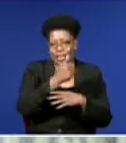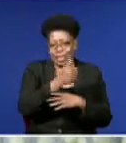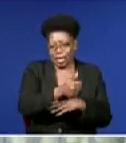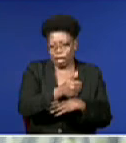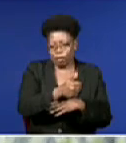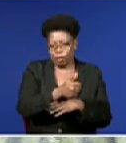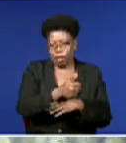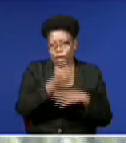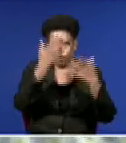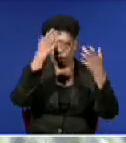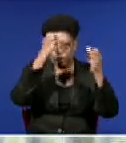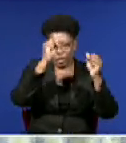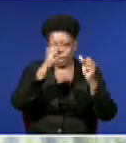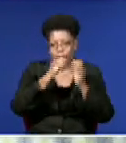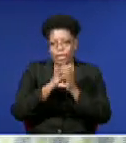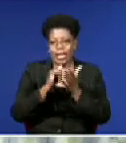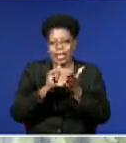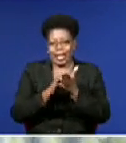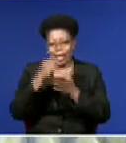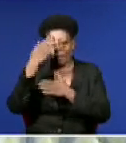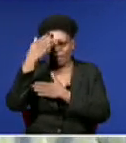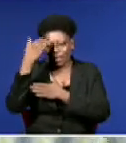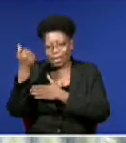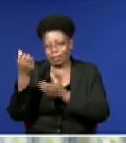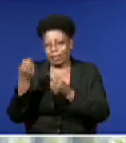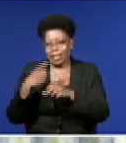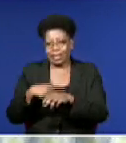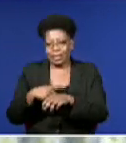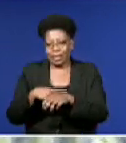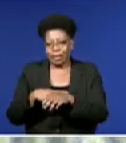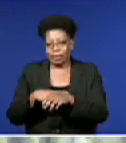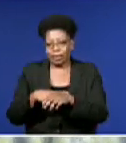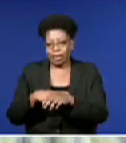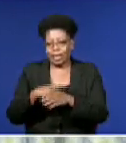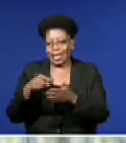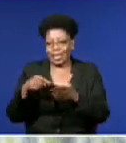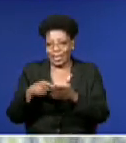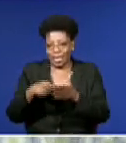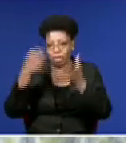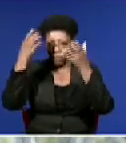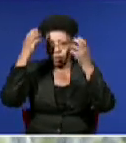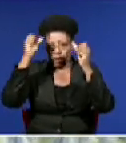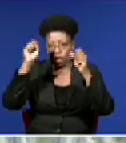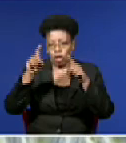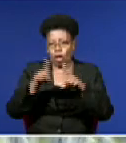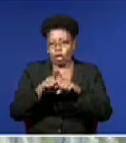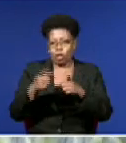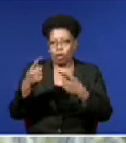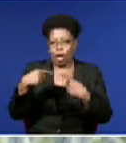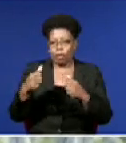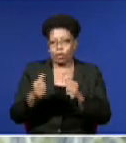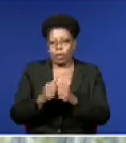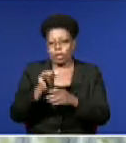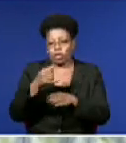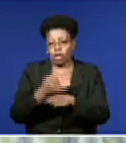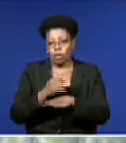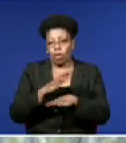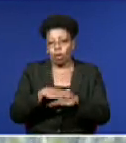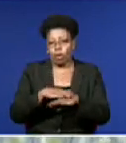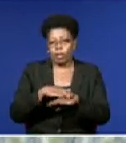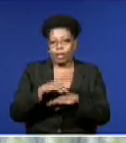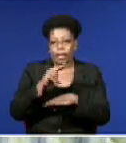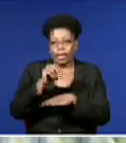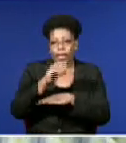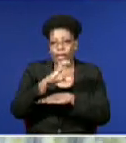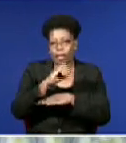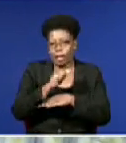NACAC presidency that it slips my memory every so often that this presidency also comes with a position on the NACAC, on the IAAF